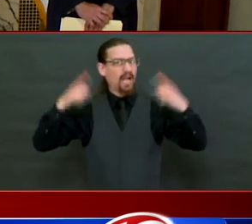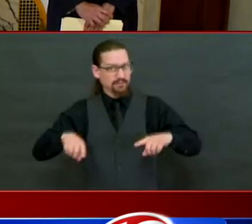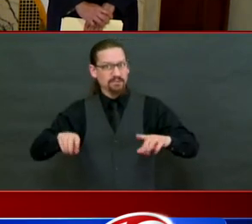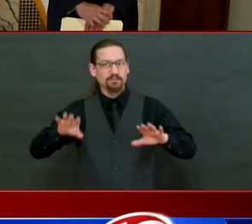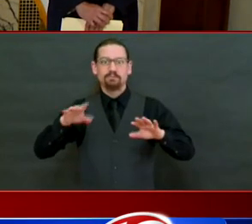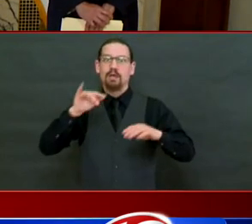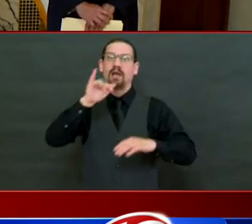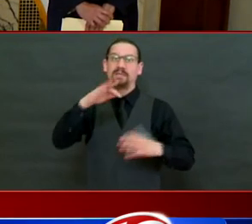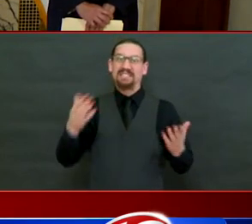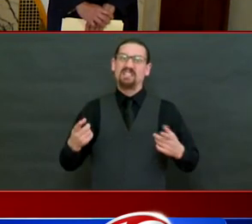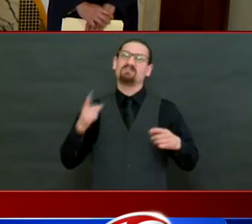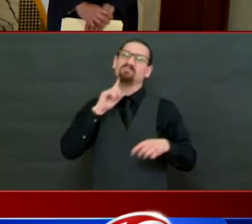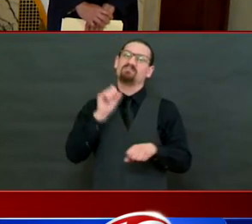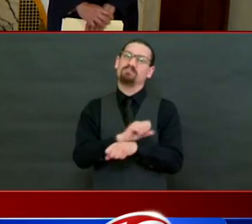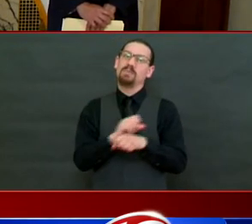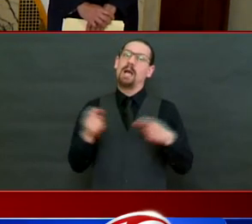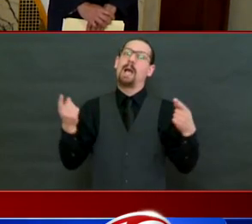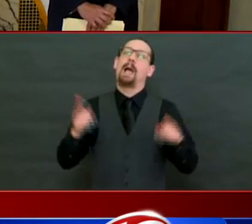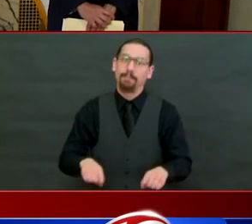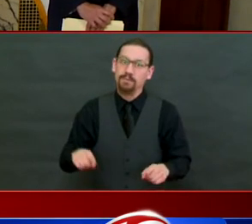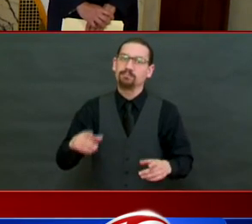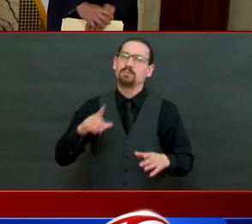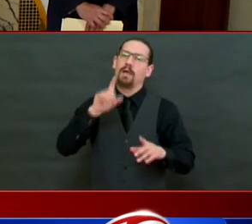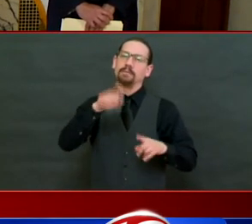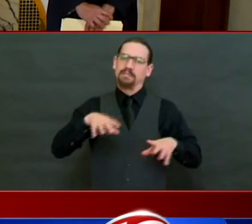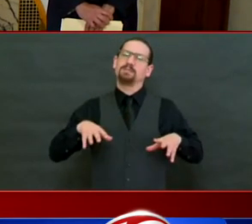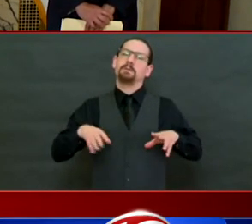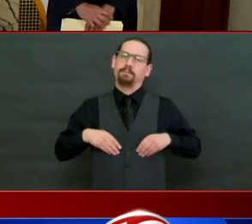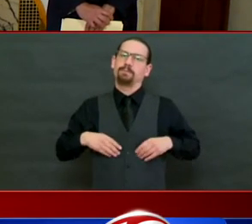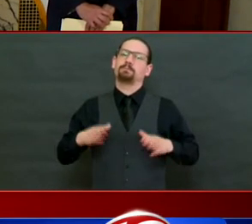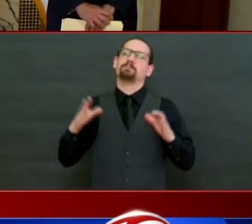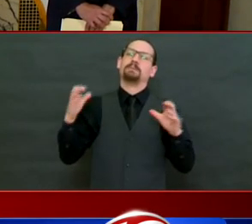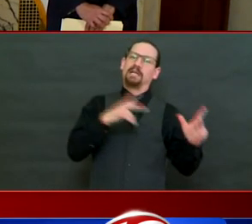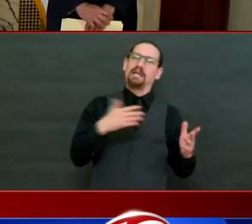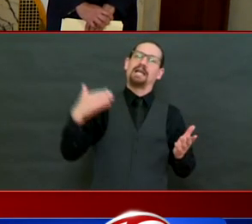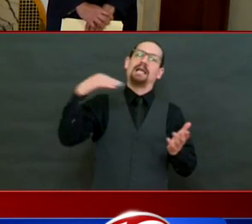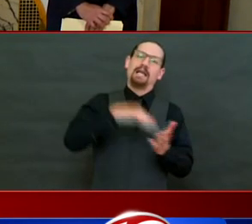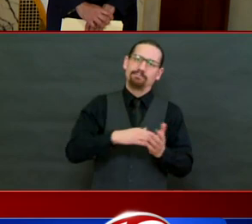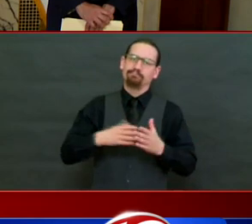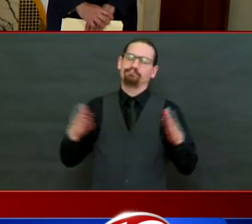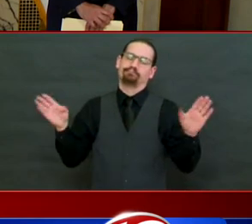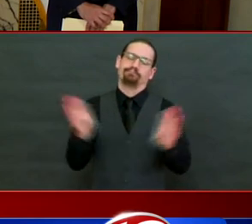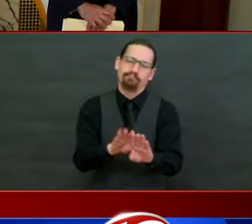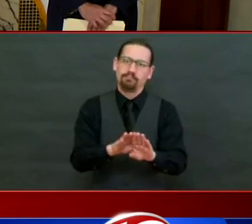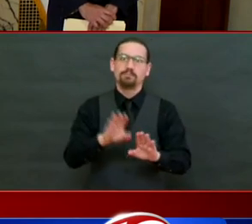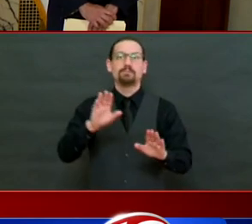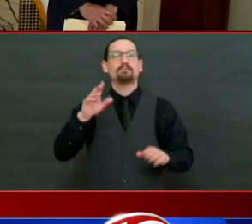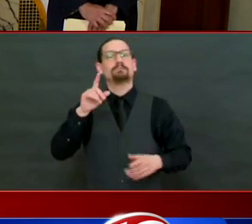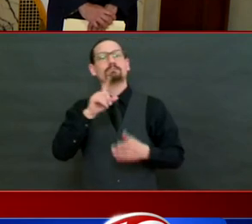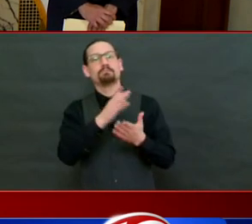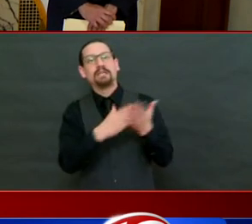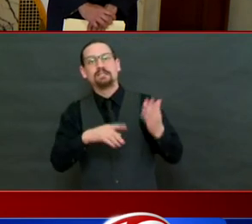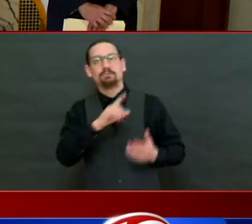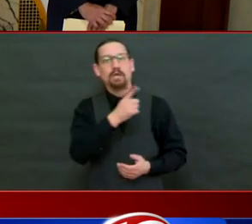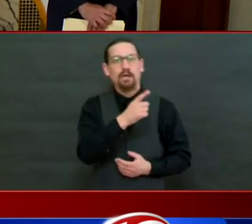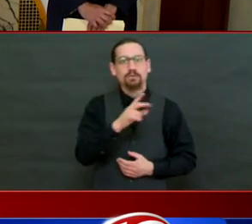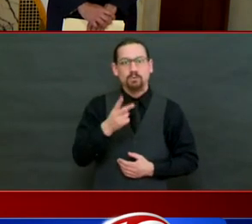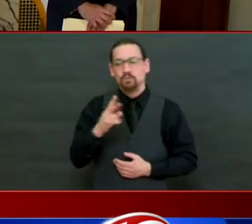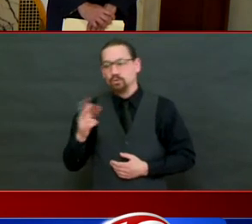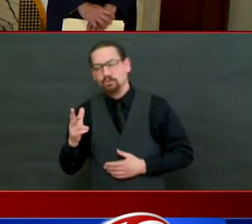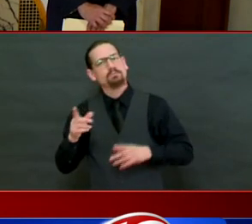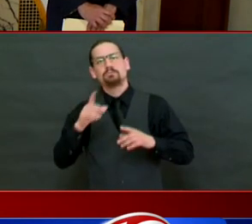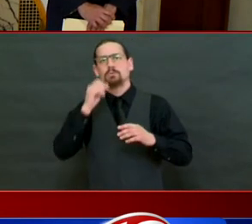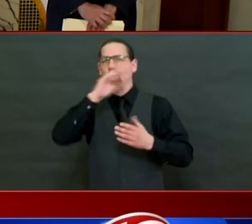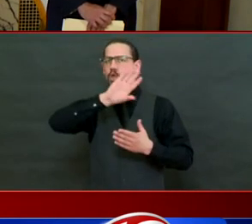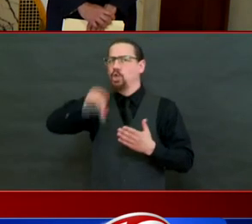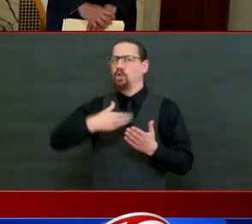all the phases, you're going to be wearing masks. You're going to have to stay 6 feet apart. You're going to have to be constantly washing your hands,